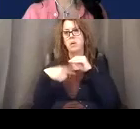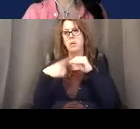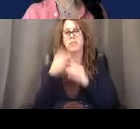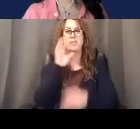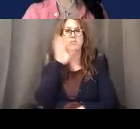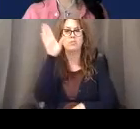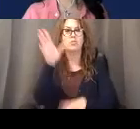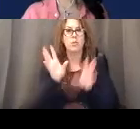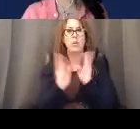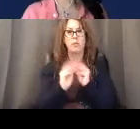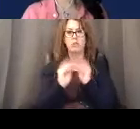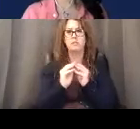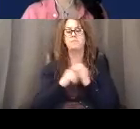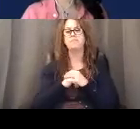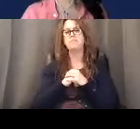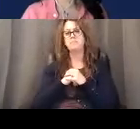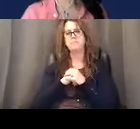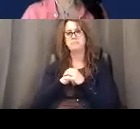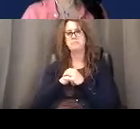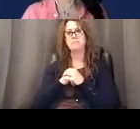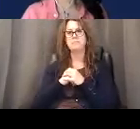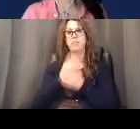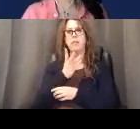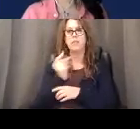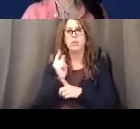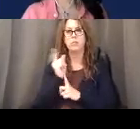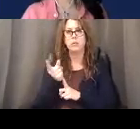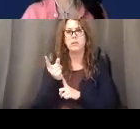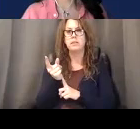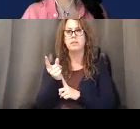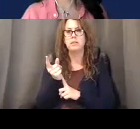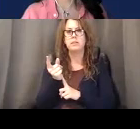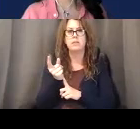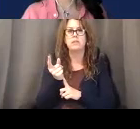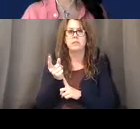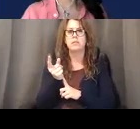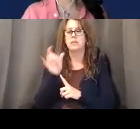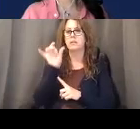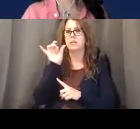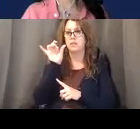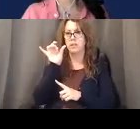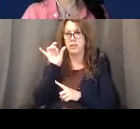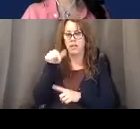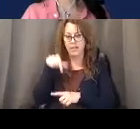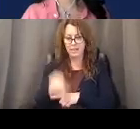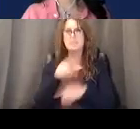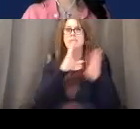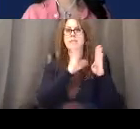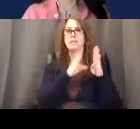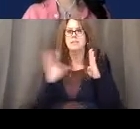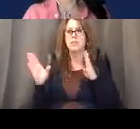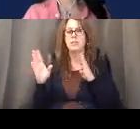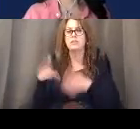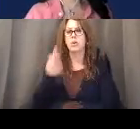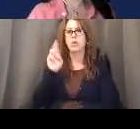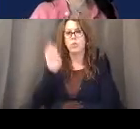So I wanted us to just take a few minutes to talk a little bit about the Reimagining Prevention series and a little bit